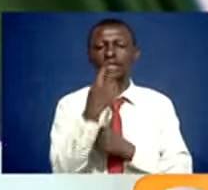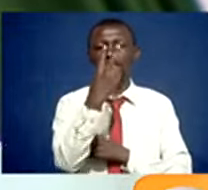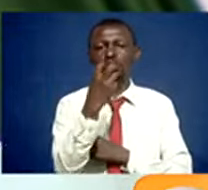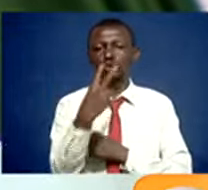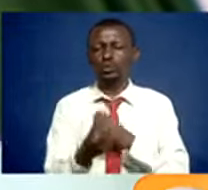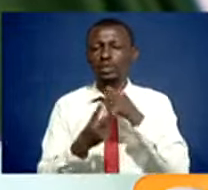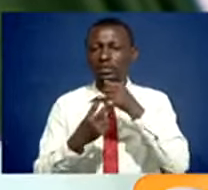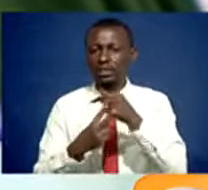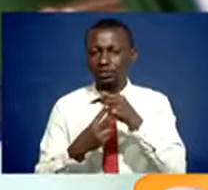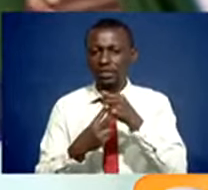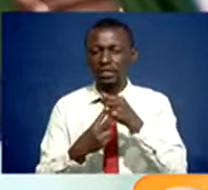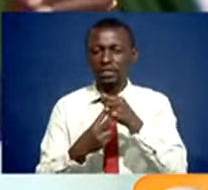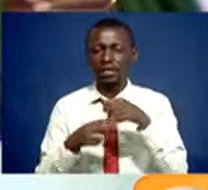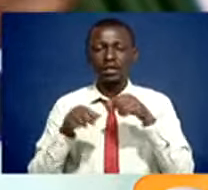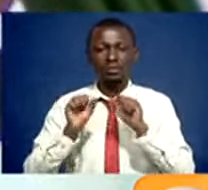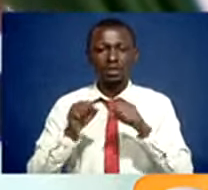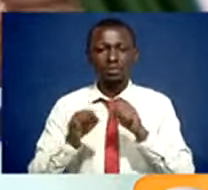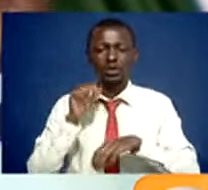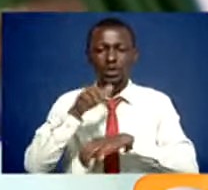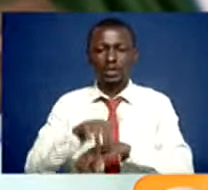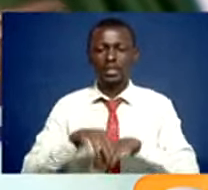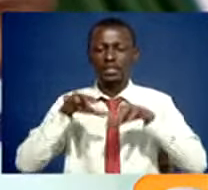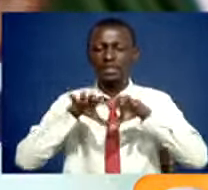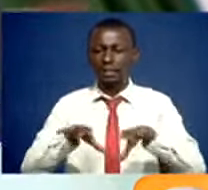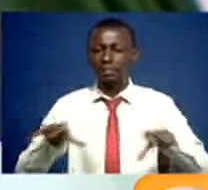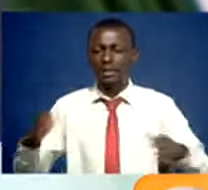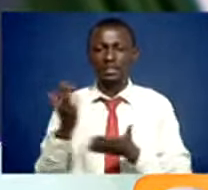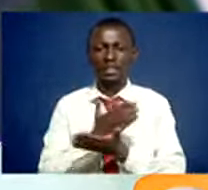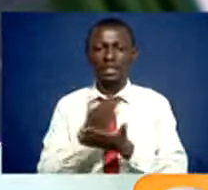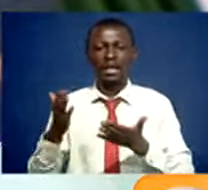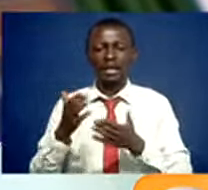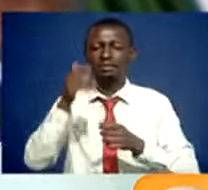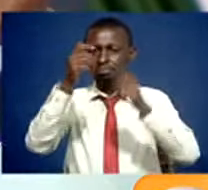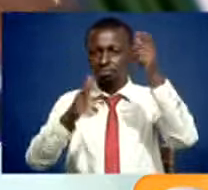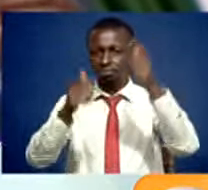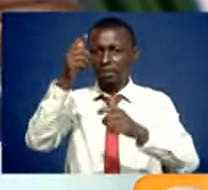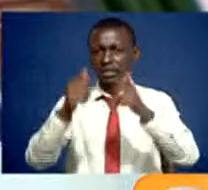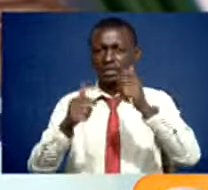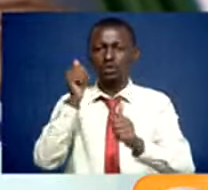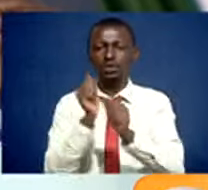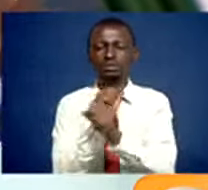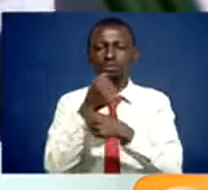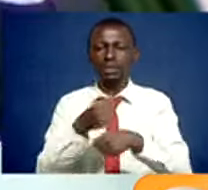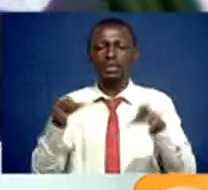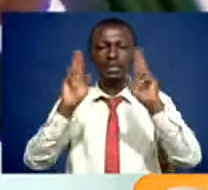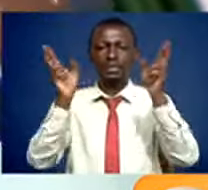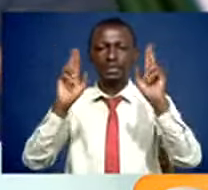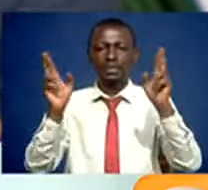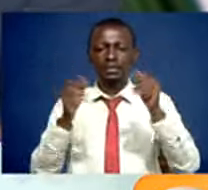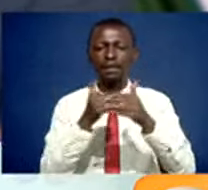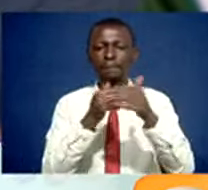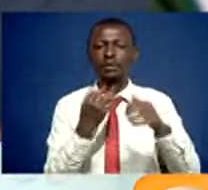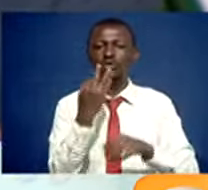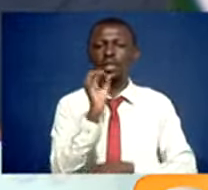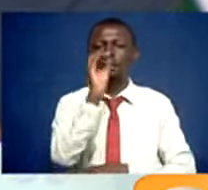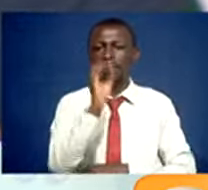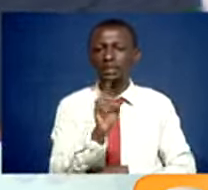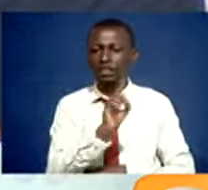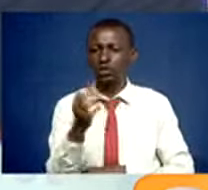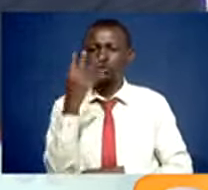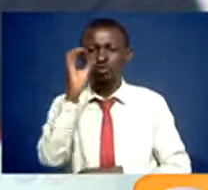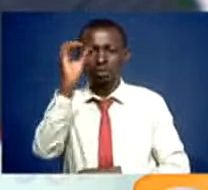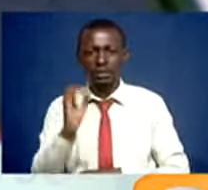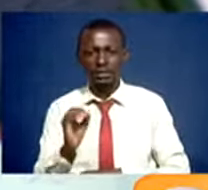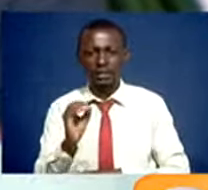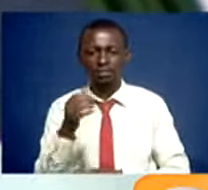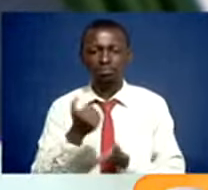the market share of processed and formally marketed milk from 30% to 50%. This